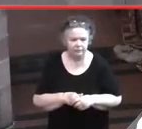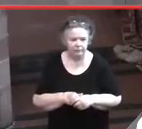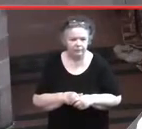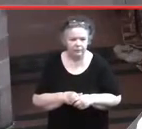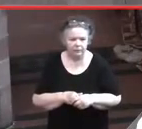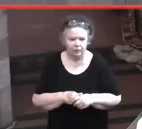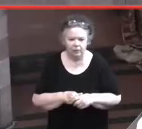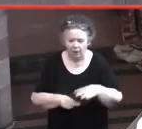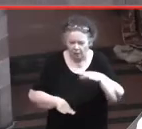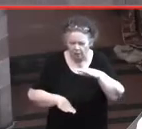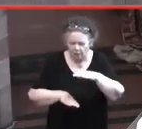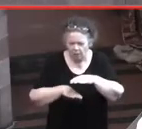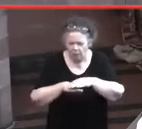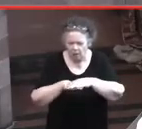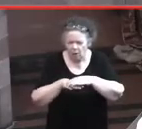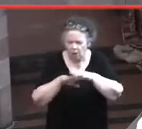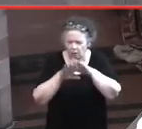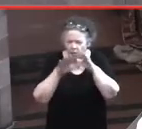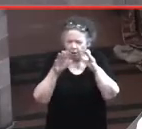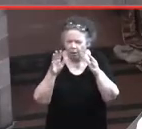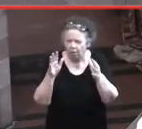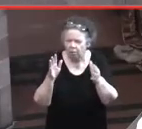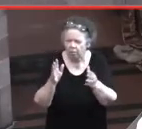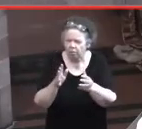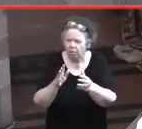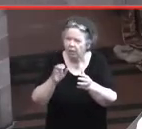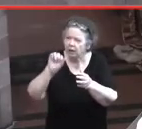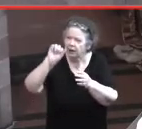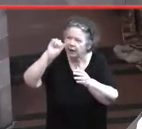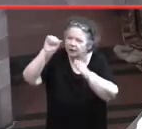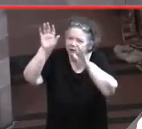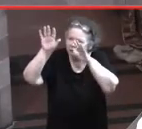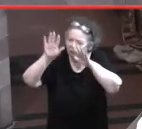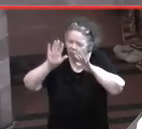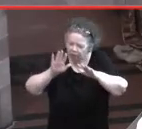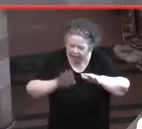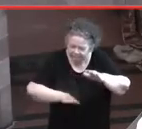The whole earth is full of his glory.